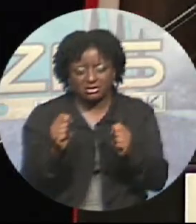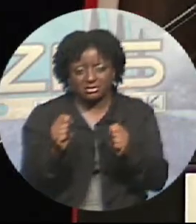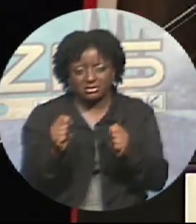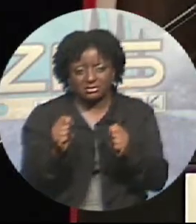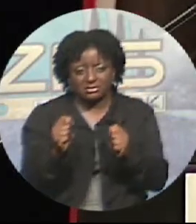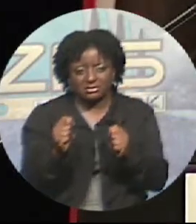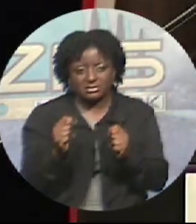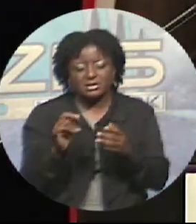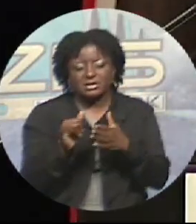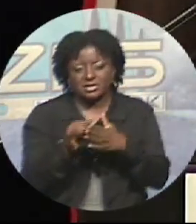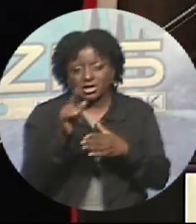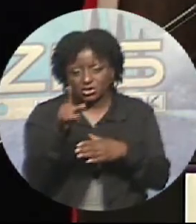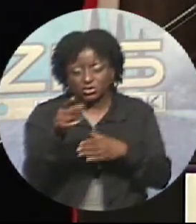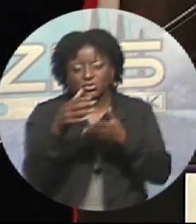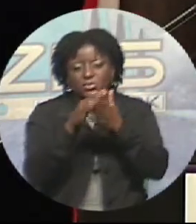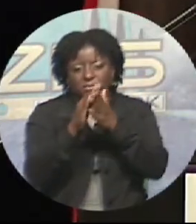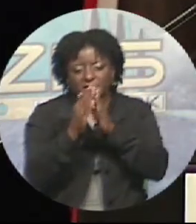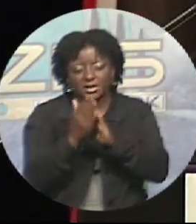proactive